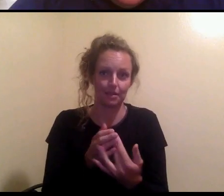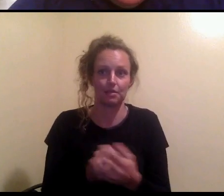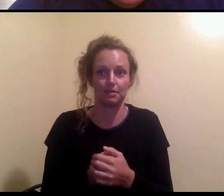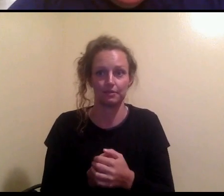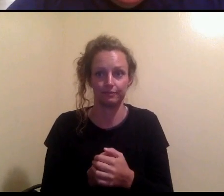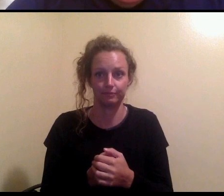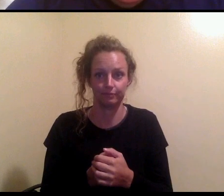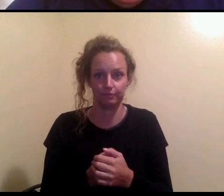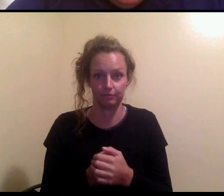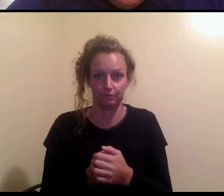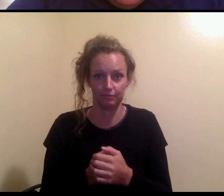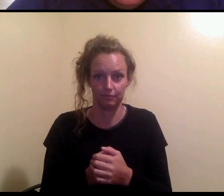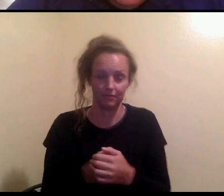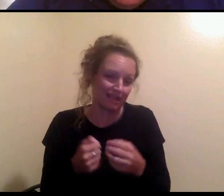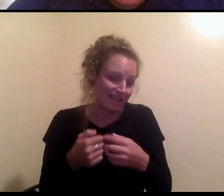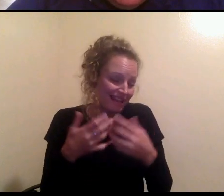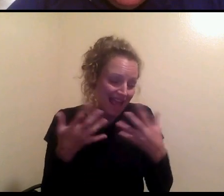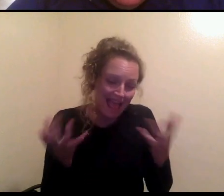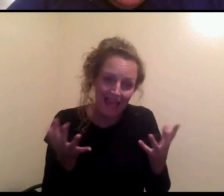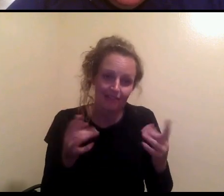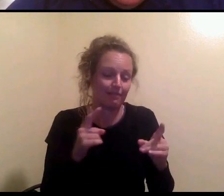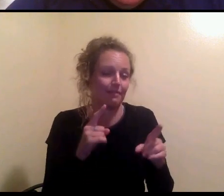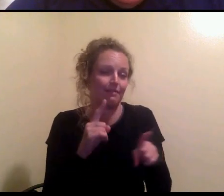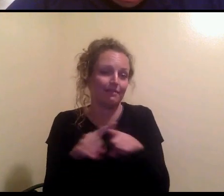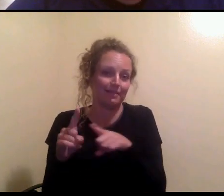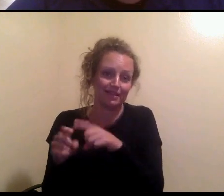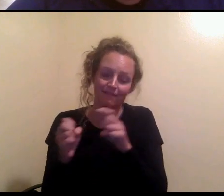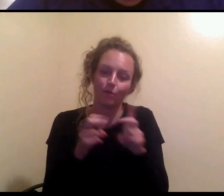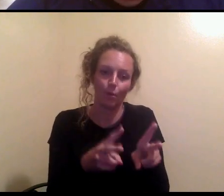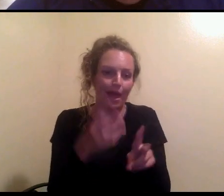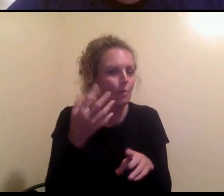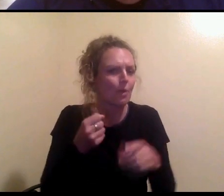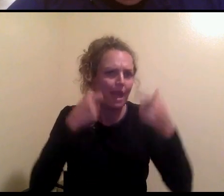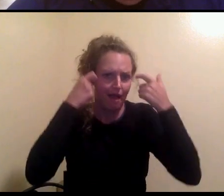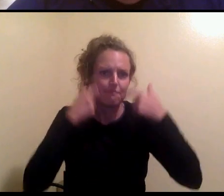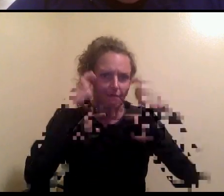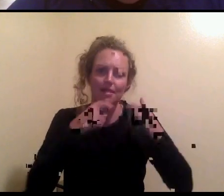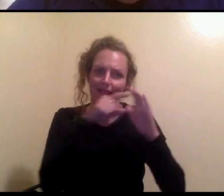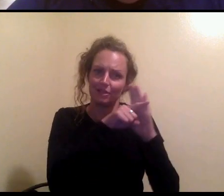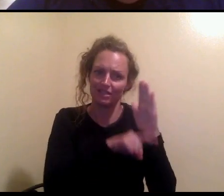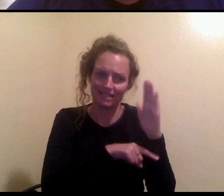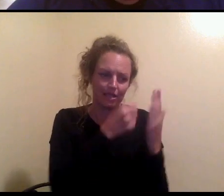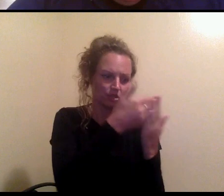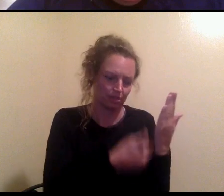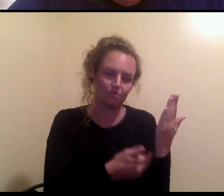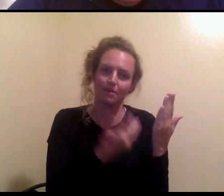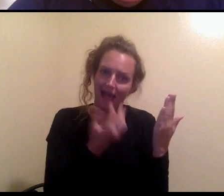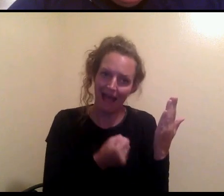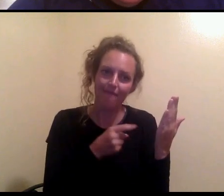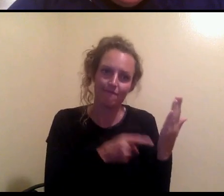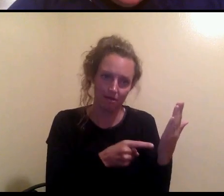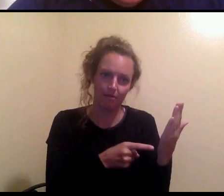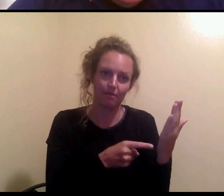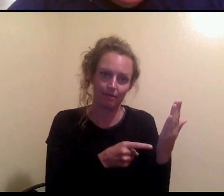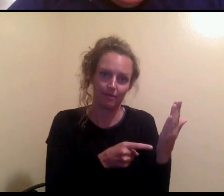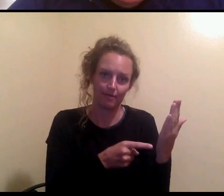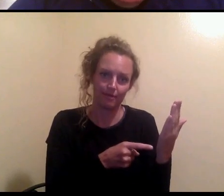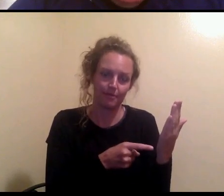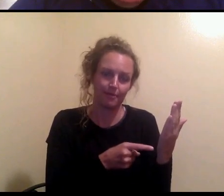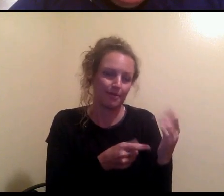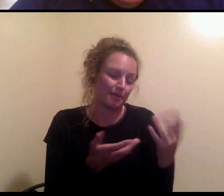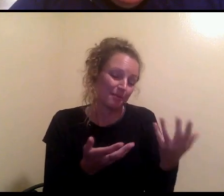consider how many of those people may also be unemployed and therefore on a lower income, and then you expect them all to